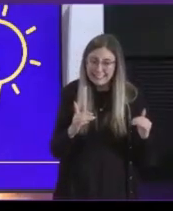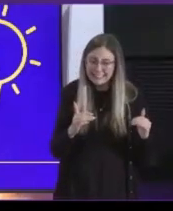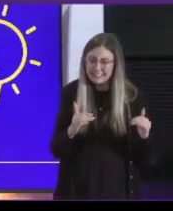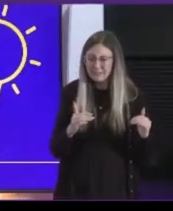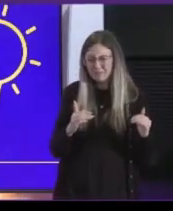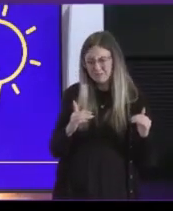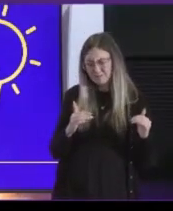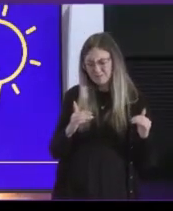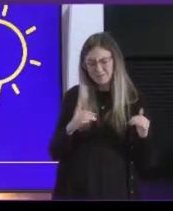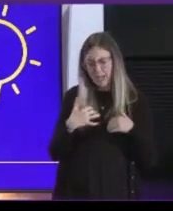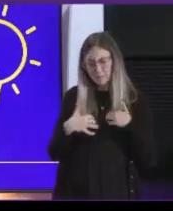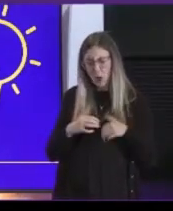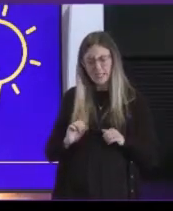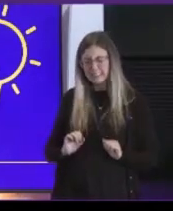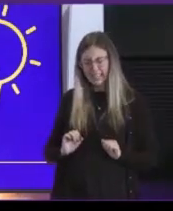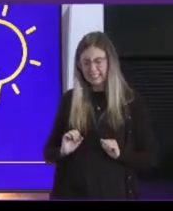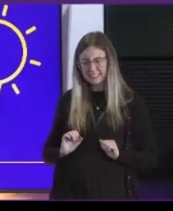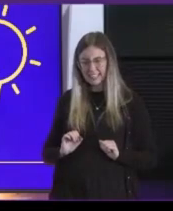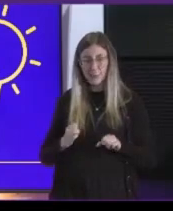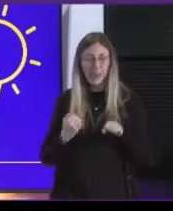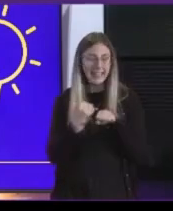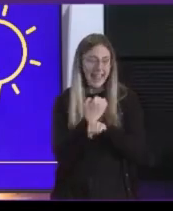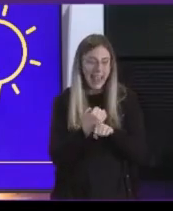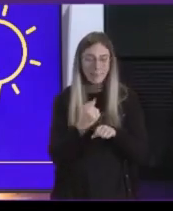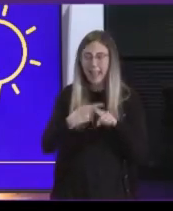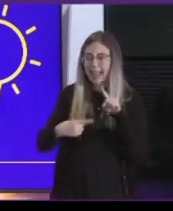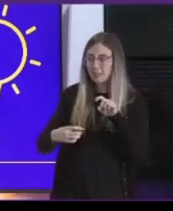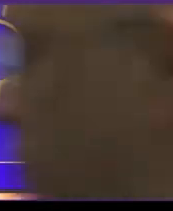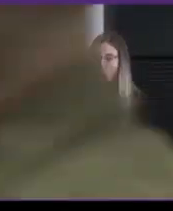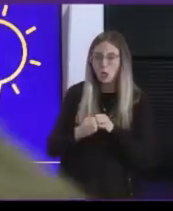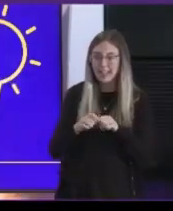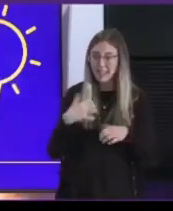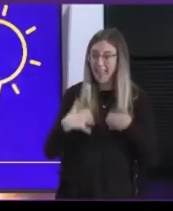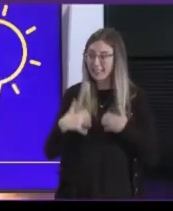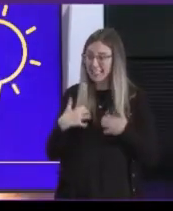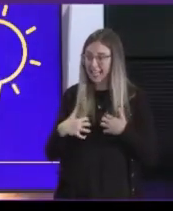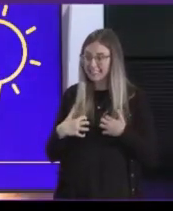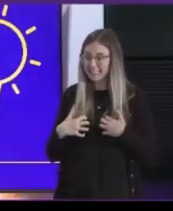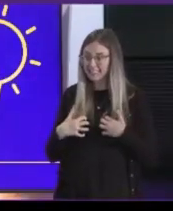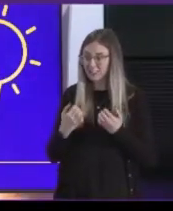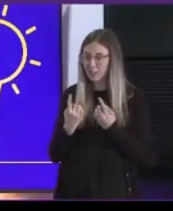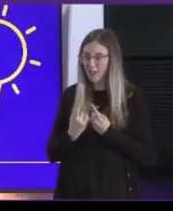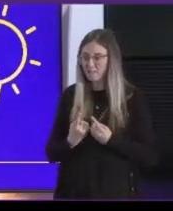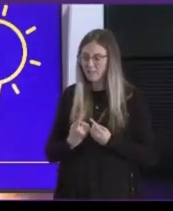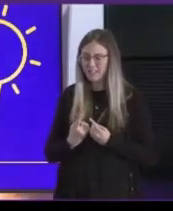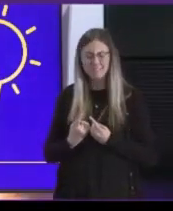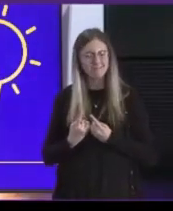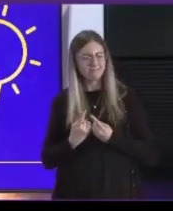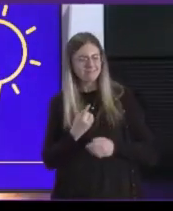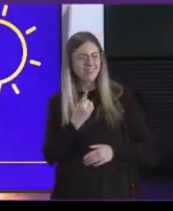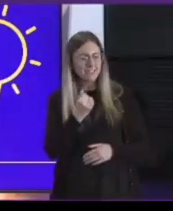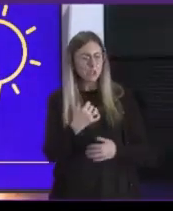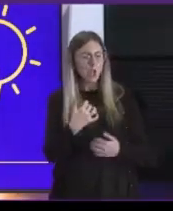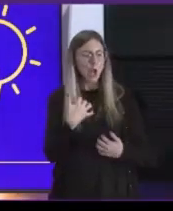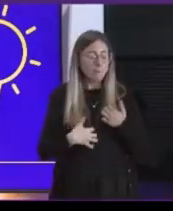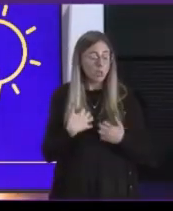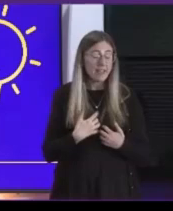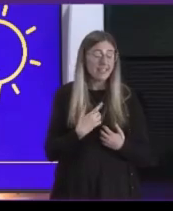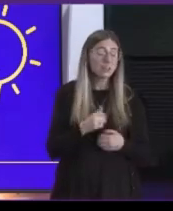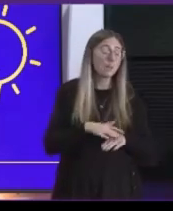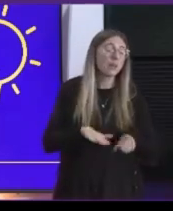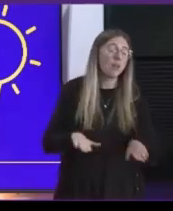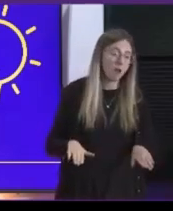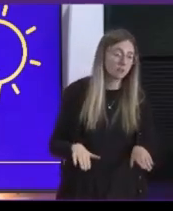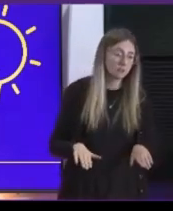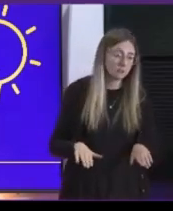super excited. I mean, we have gamers and Xbox, and they do really exciting stuff. But some people are motivated by that. So we